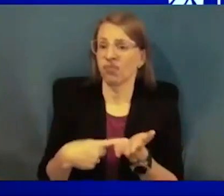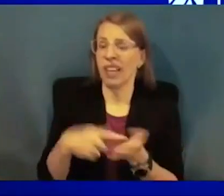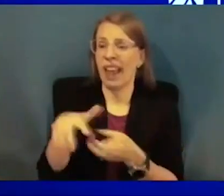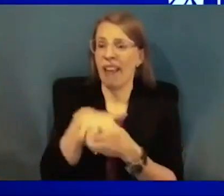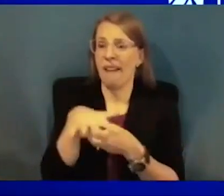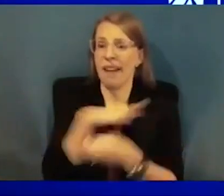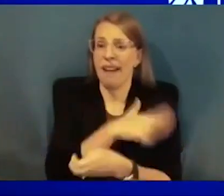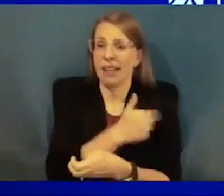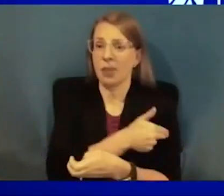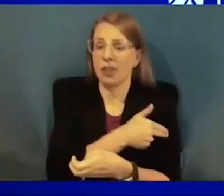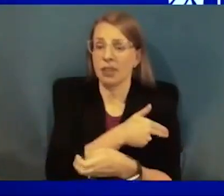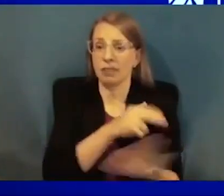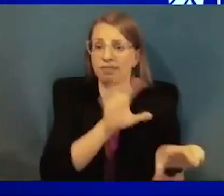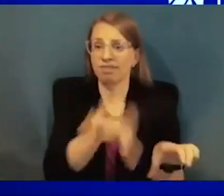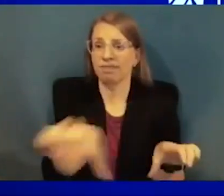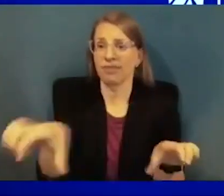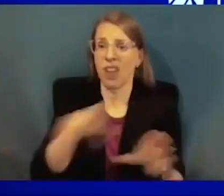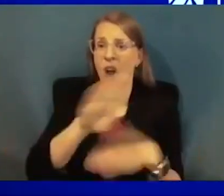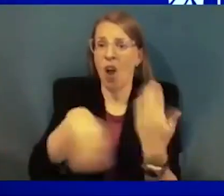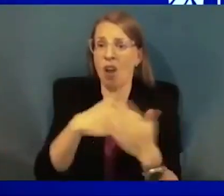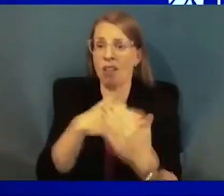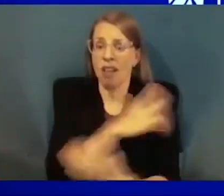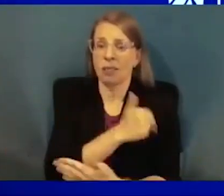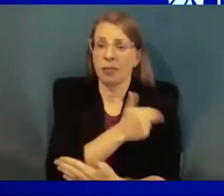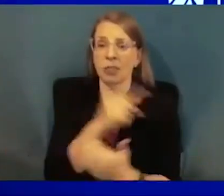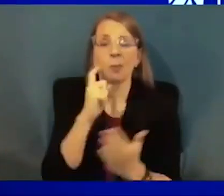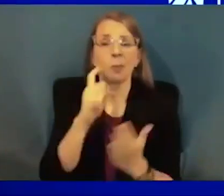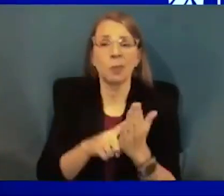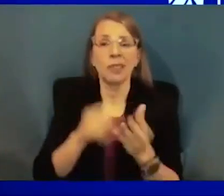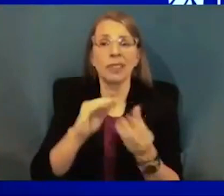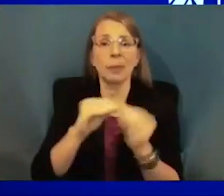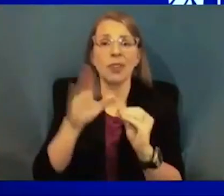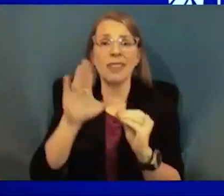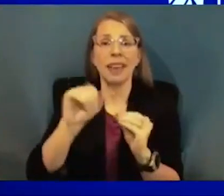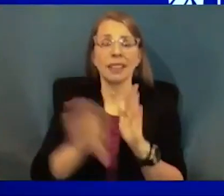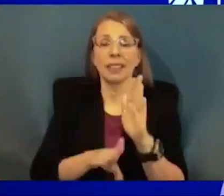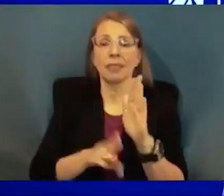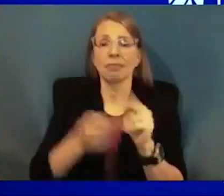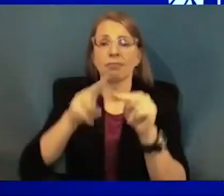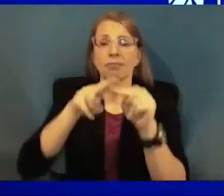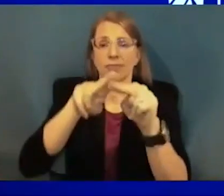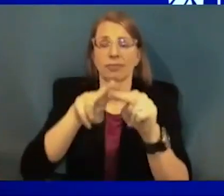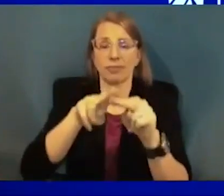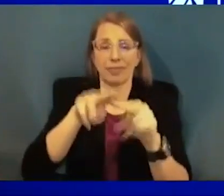of those hospitals are seeing an uptick in the number of cases in their facilities.